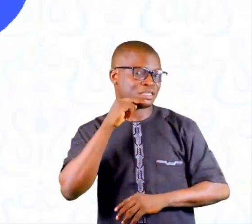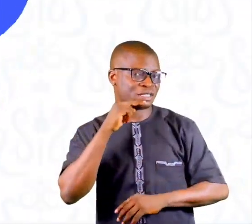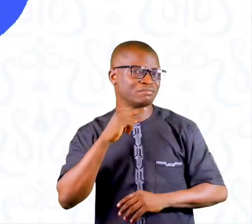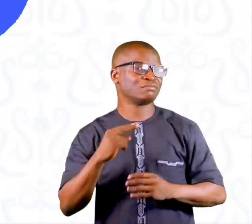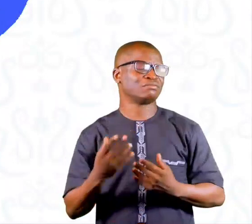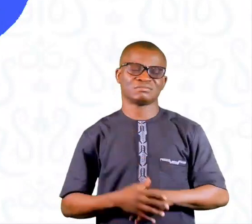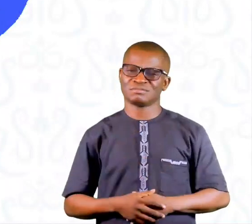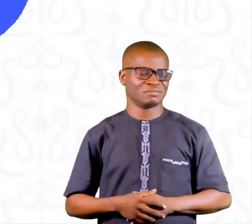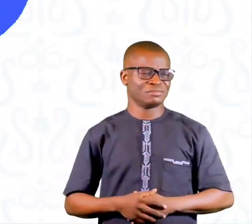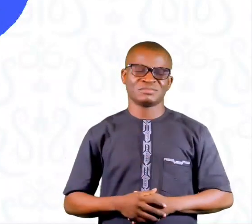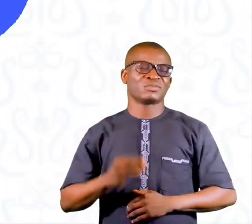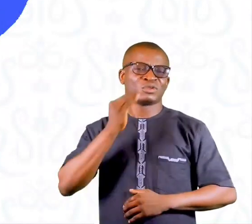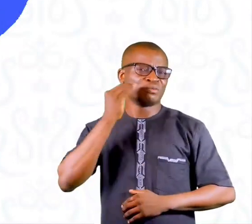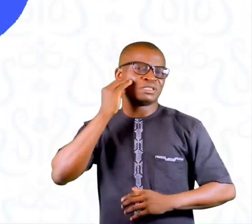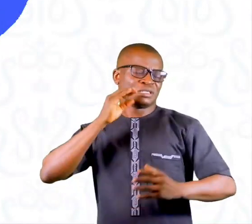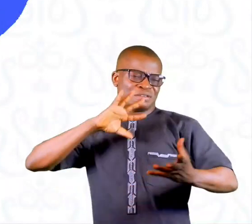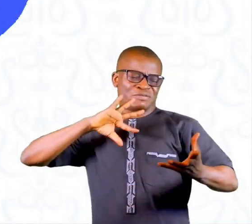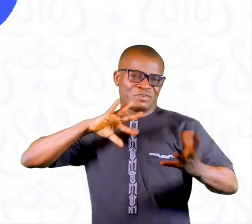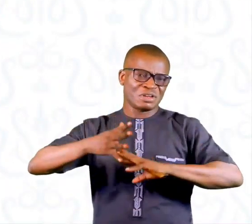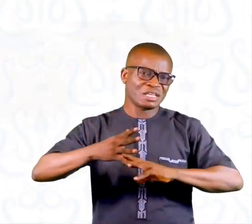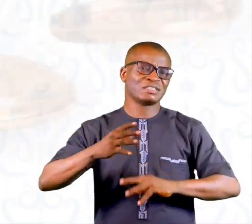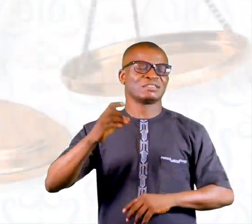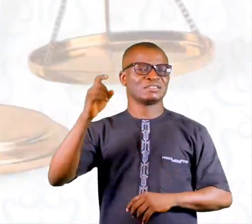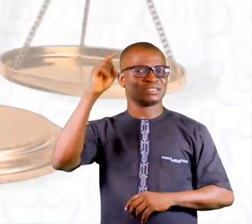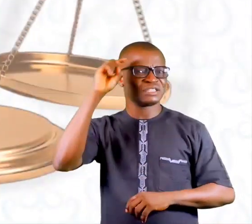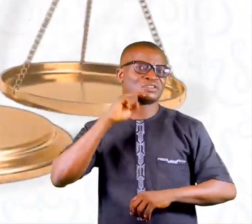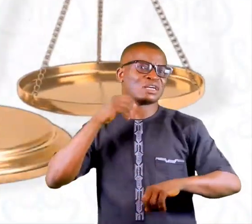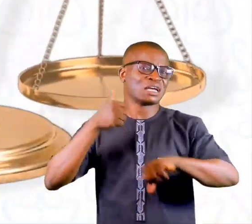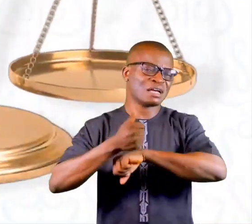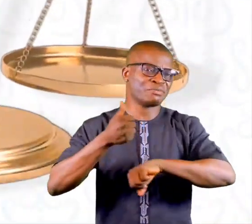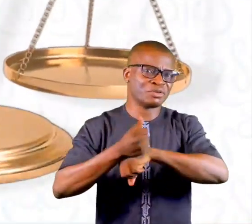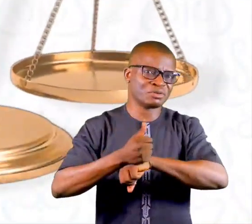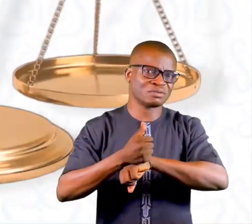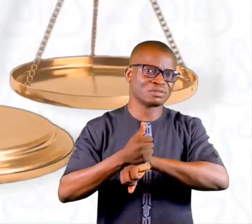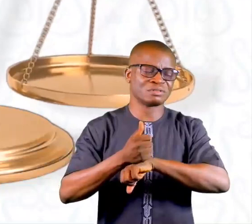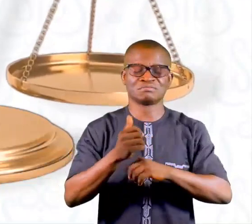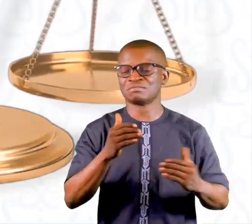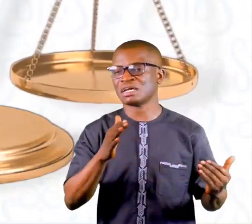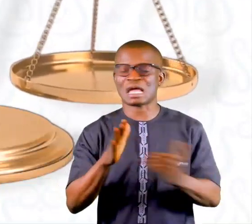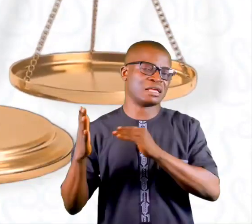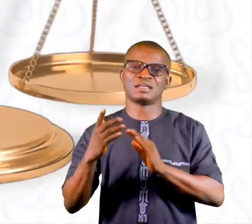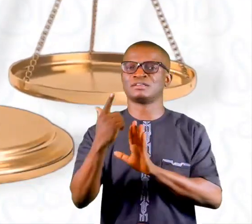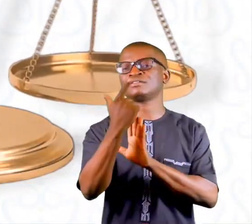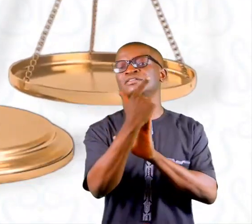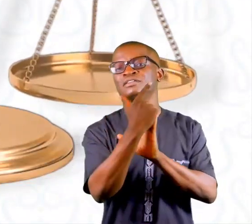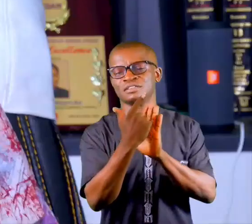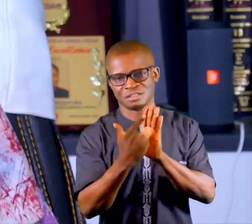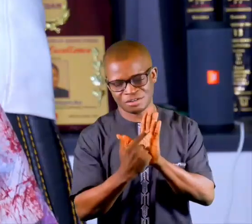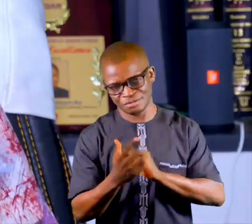all forms of domestic and sexual abuse has been criminalized by various